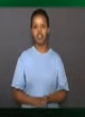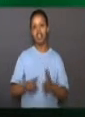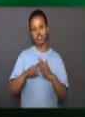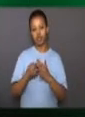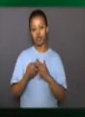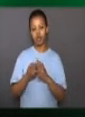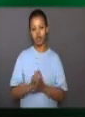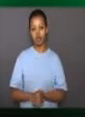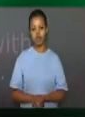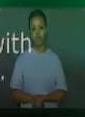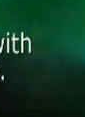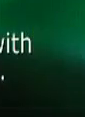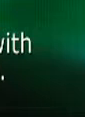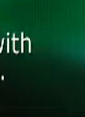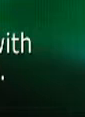Begin.